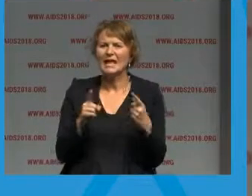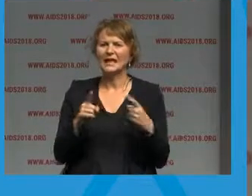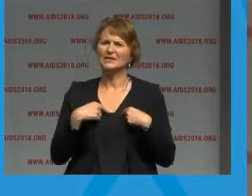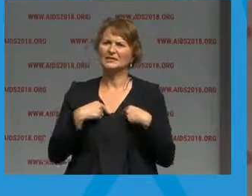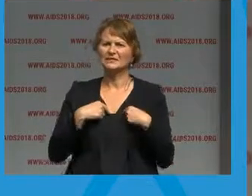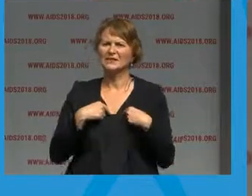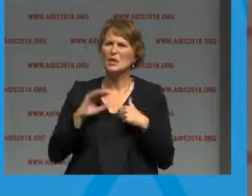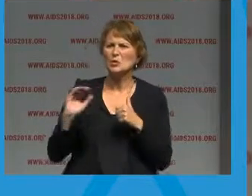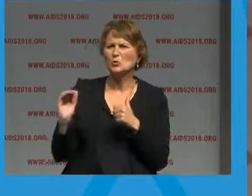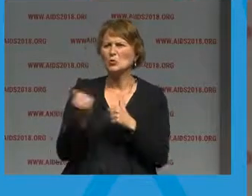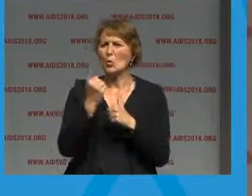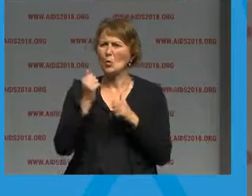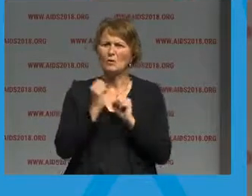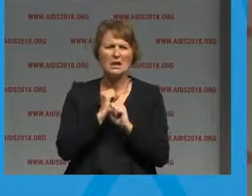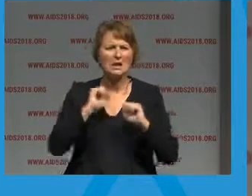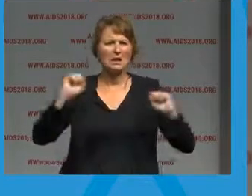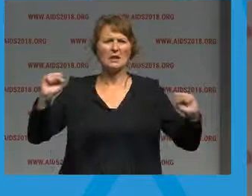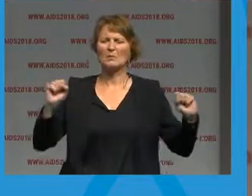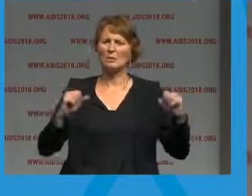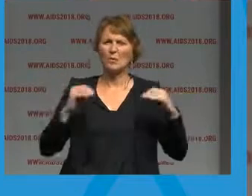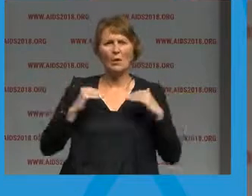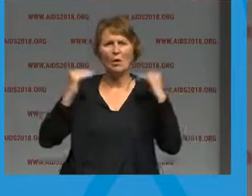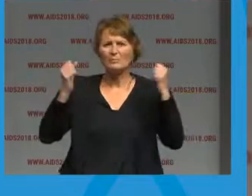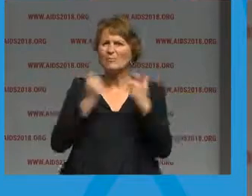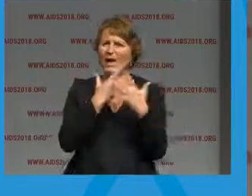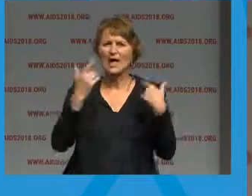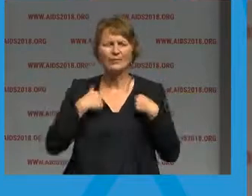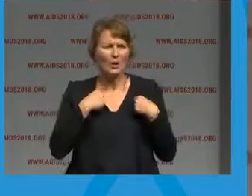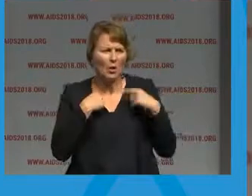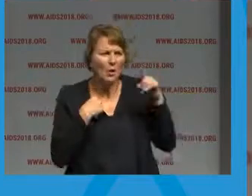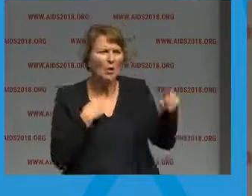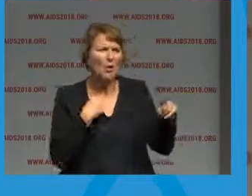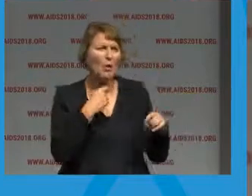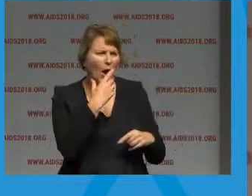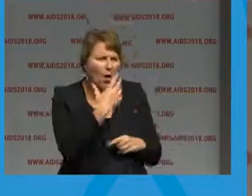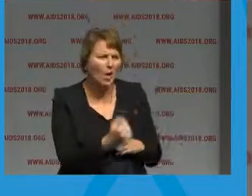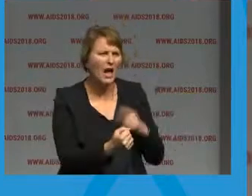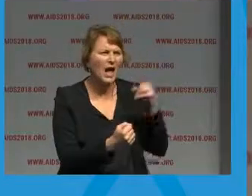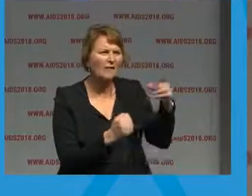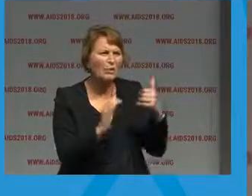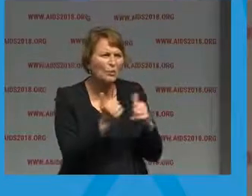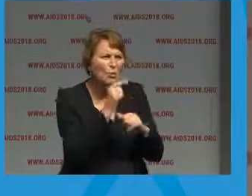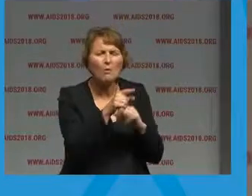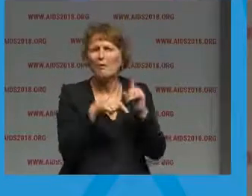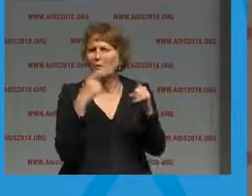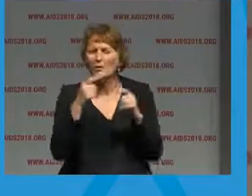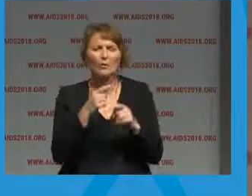order where everything is a commodity and every person can have a price on him or her.